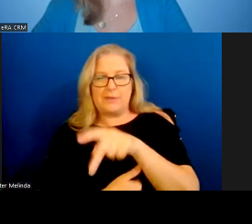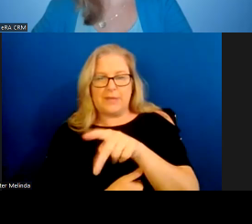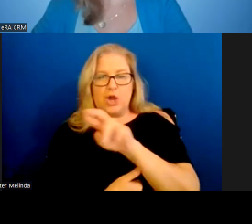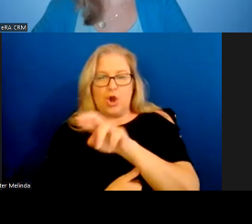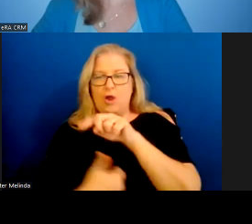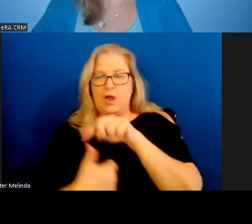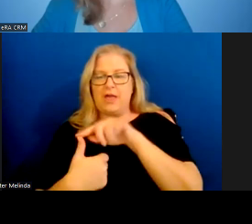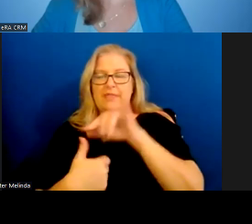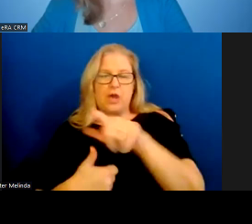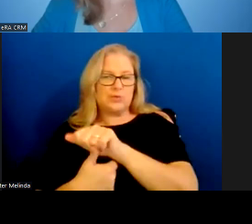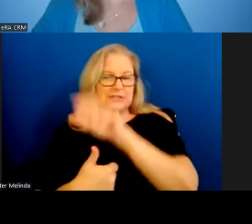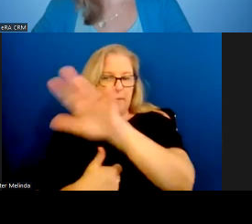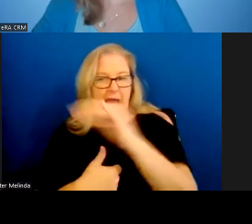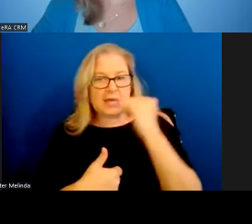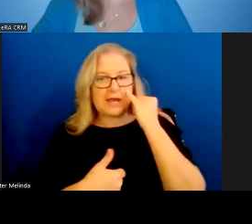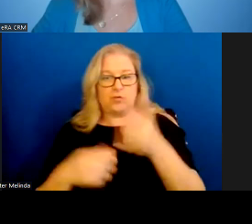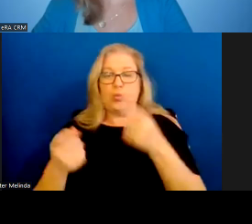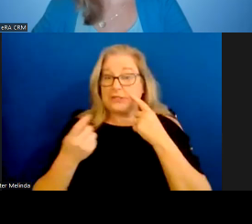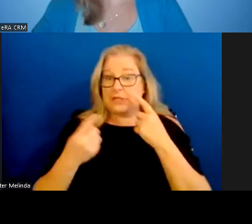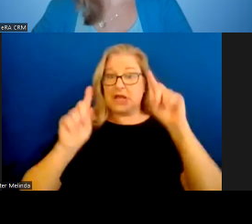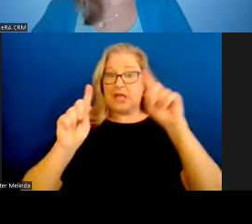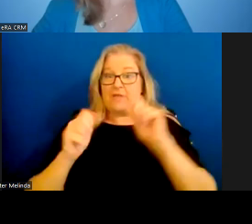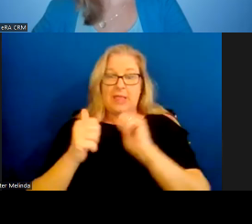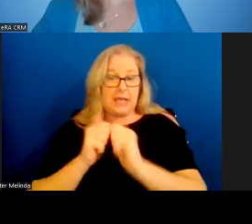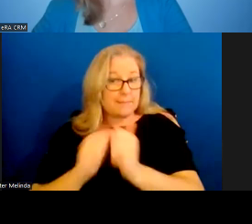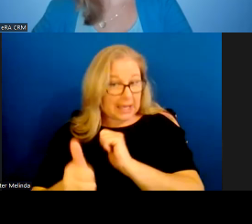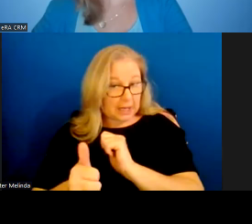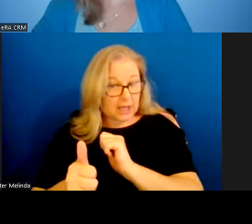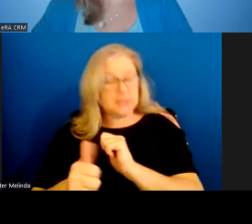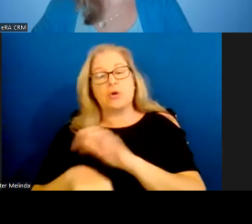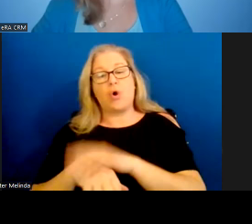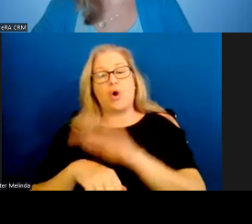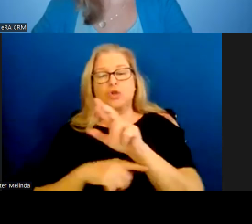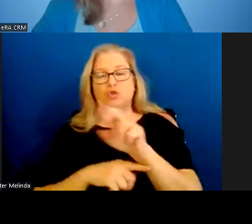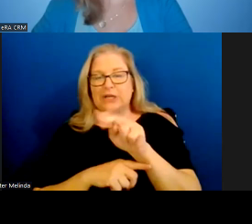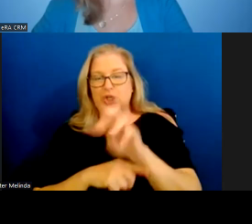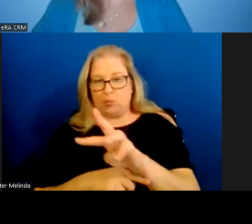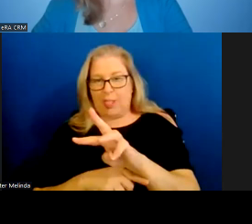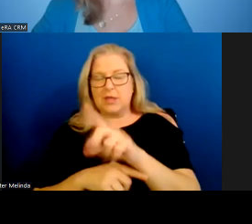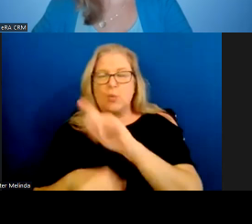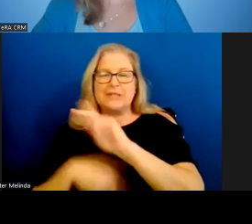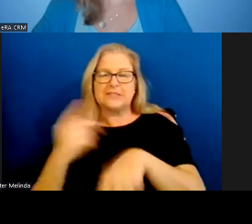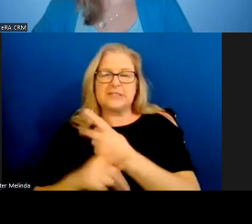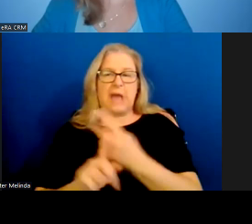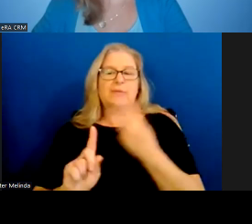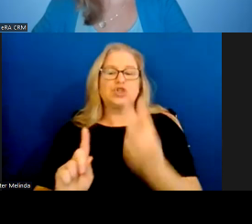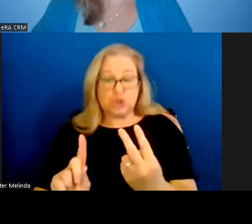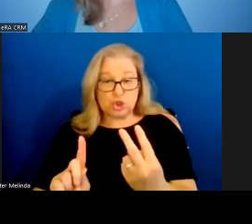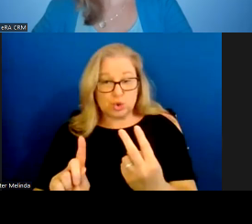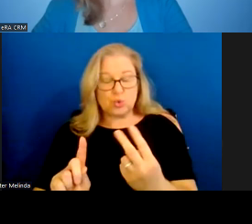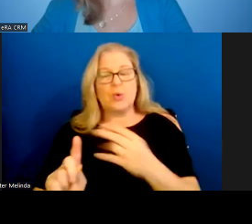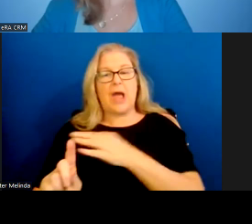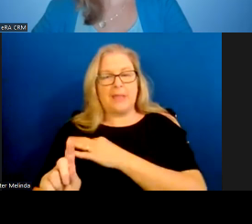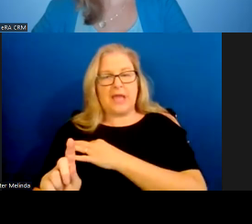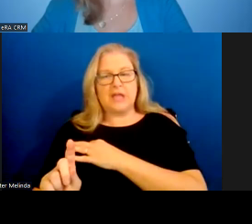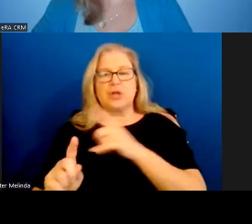RPPR that you would submit if you successfully competed on your renewal. So you submitted a type 2 application, your competitive renewal